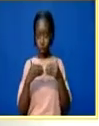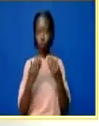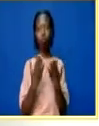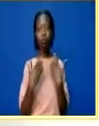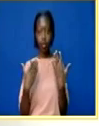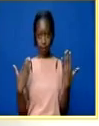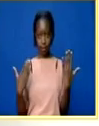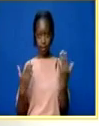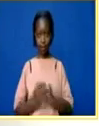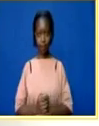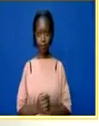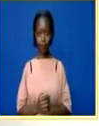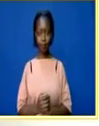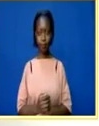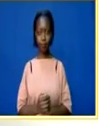things.